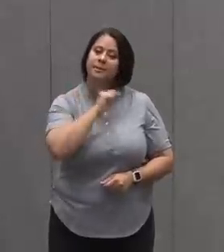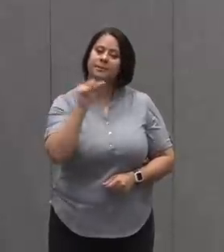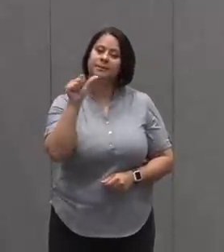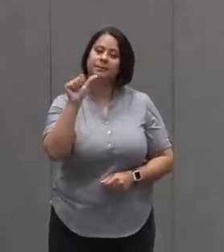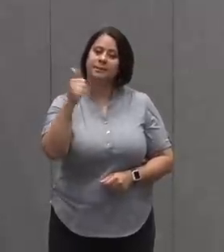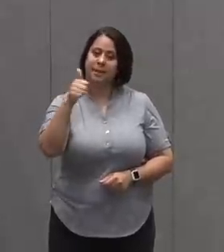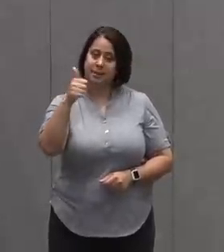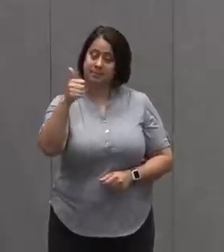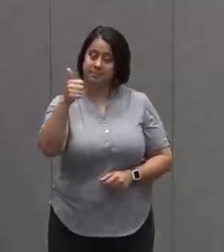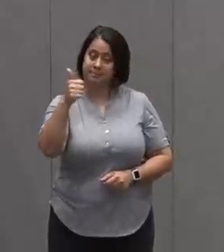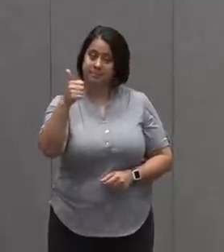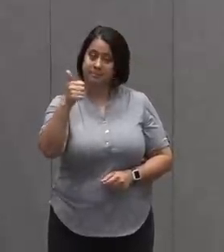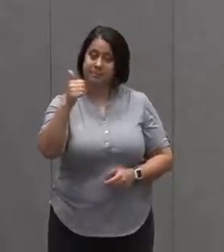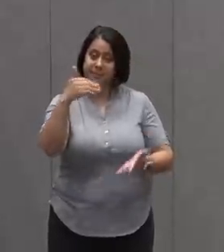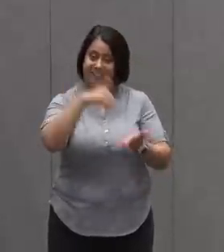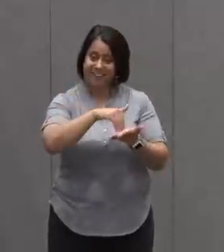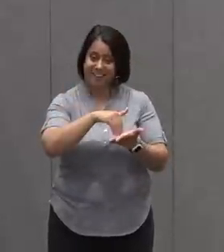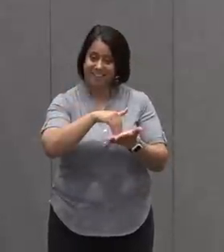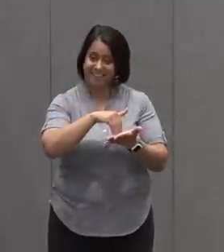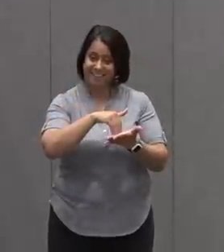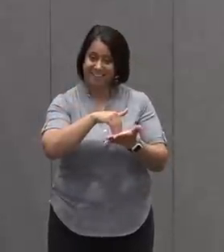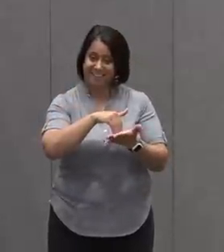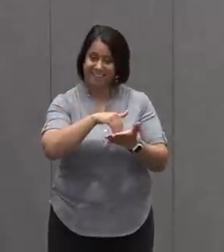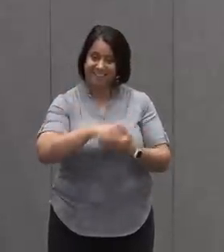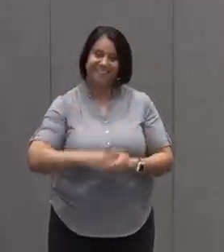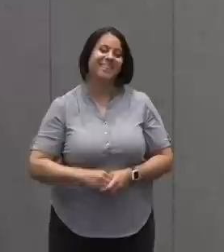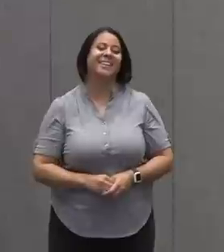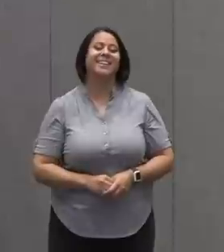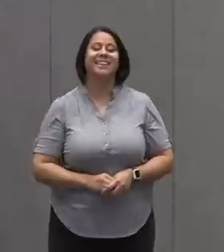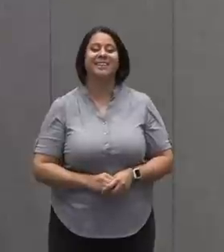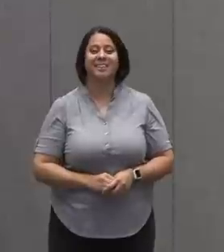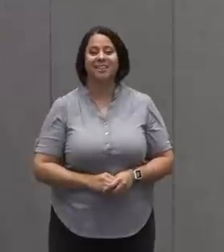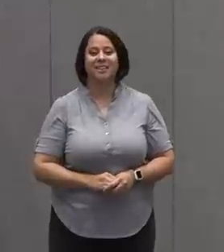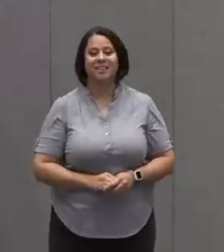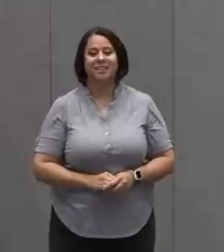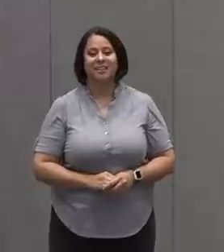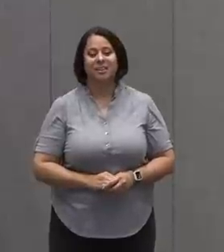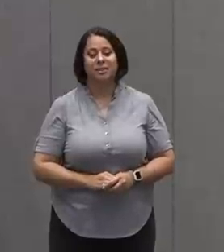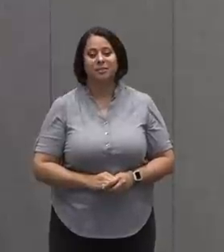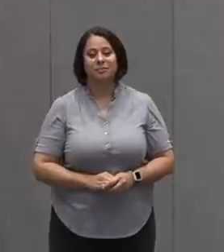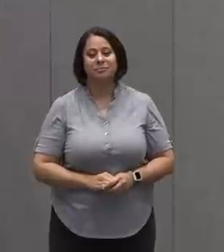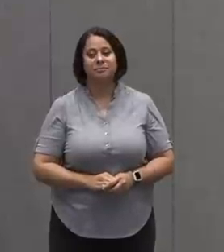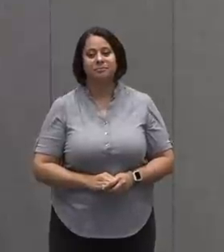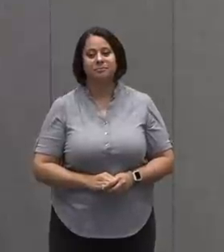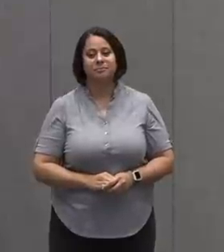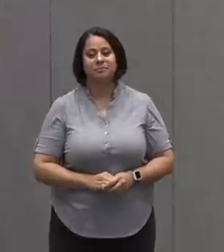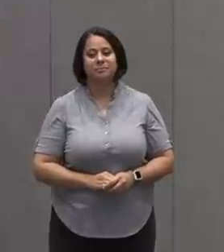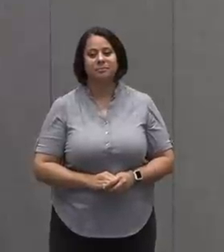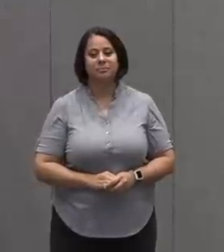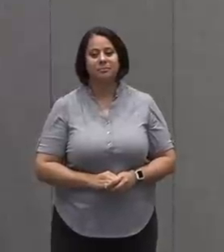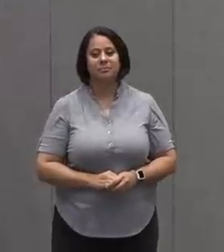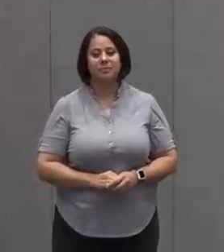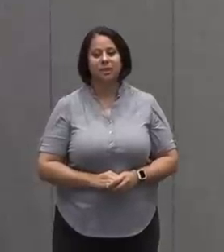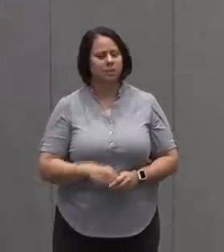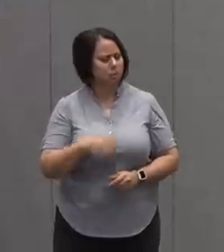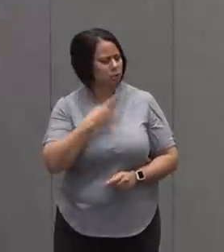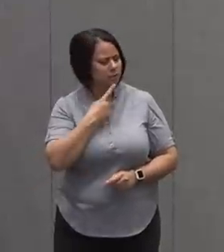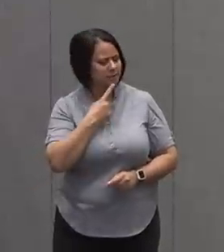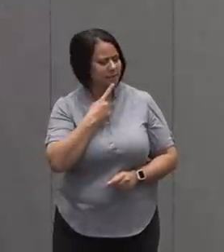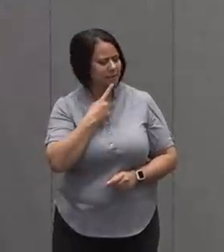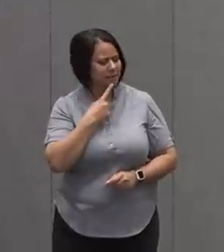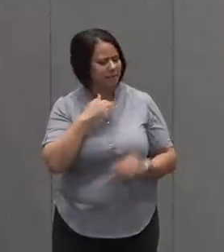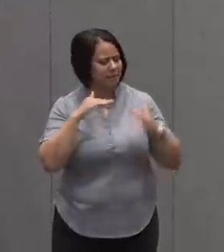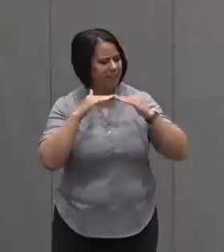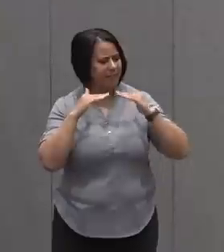belong because I had another one for that one too. It is. Did you say this one? It's